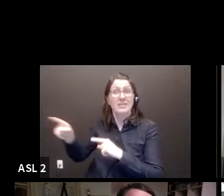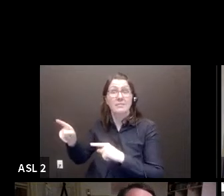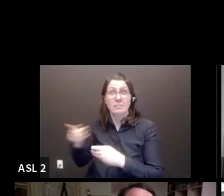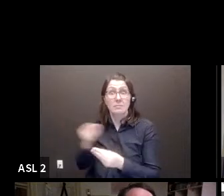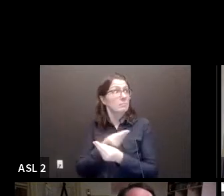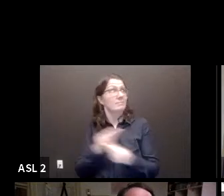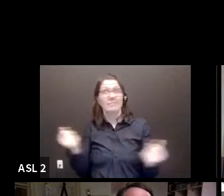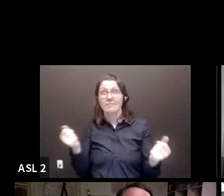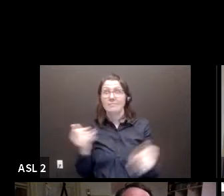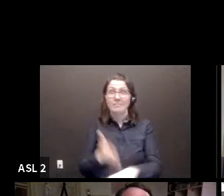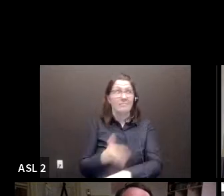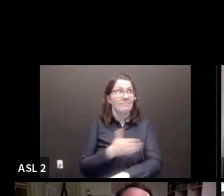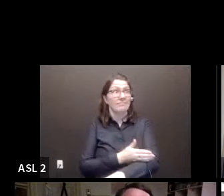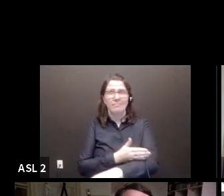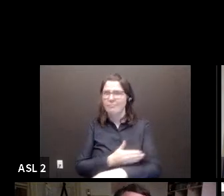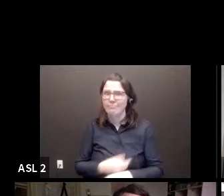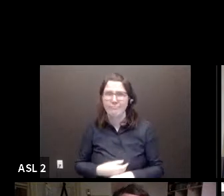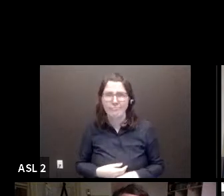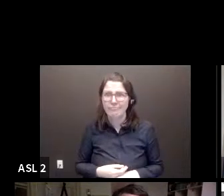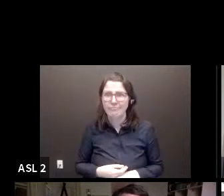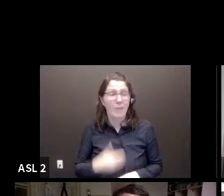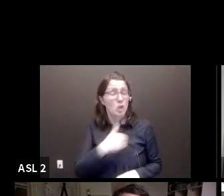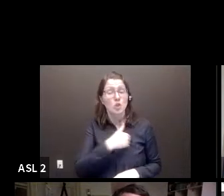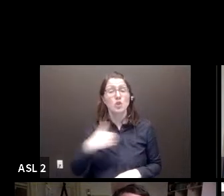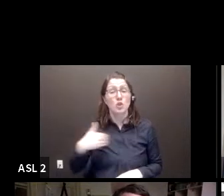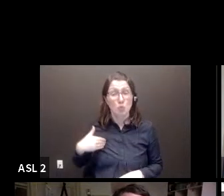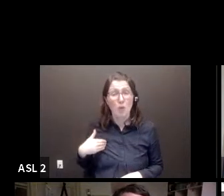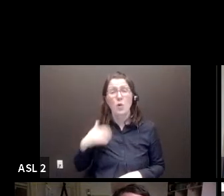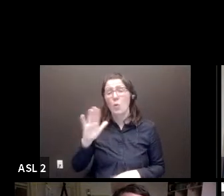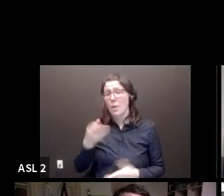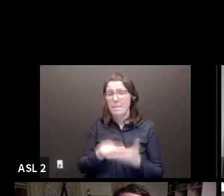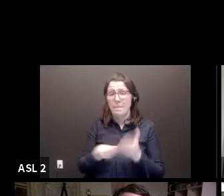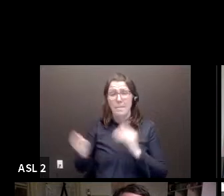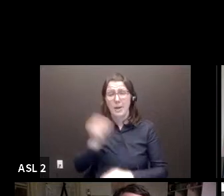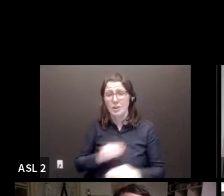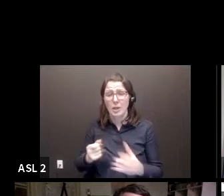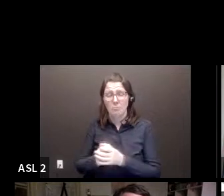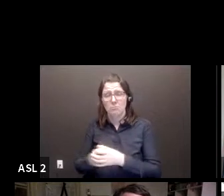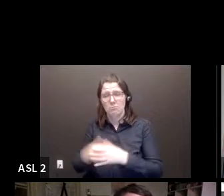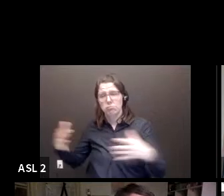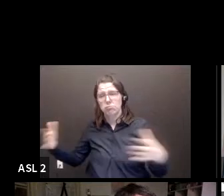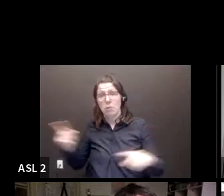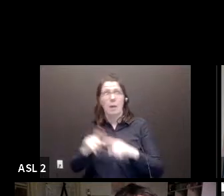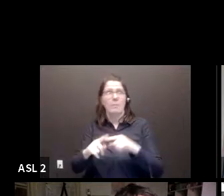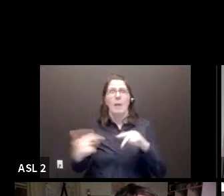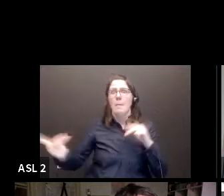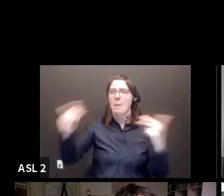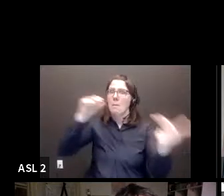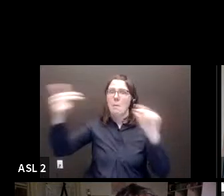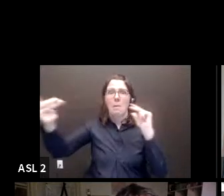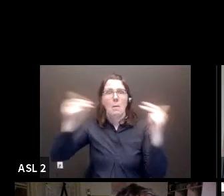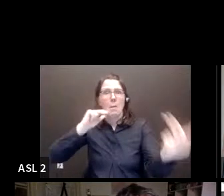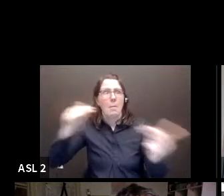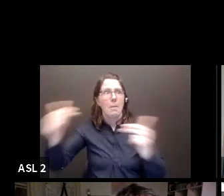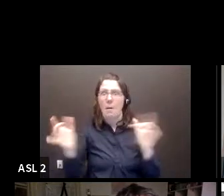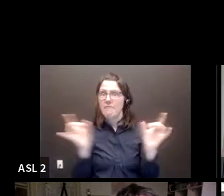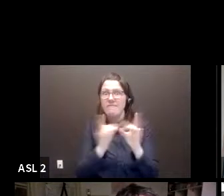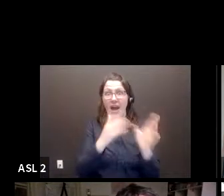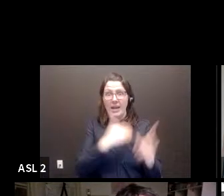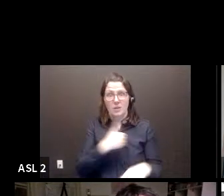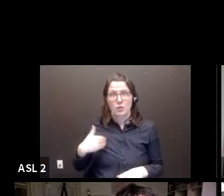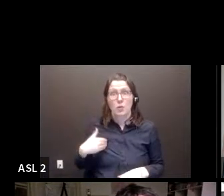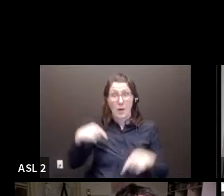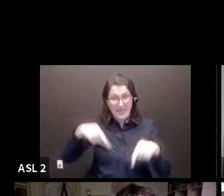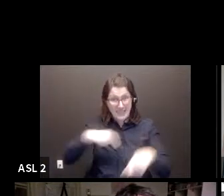example over the years they continue to have a bloated policing budget and yet it's raining bullets they have been you know just this year 354